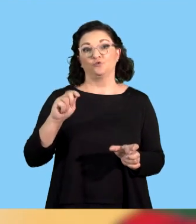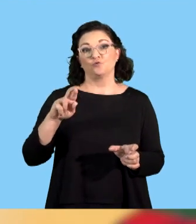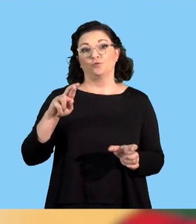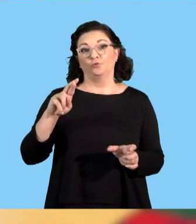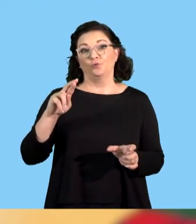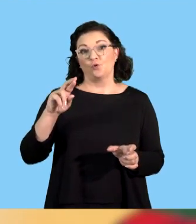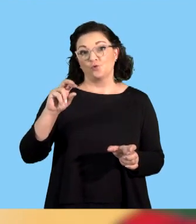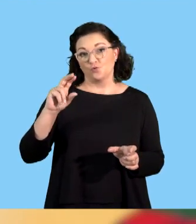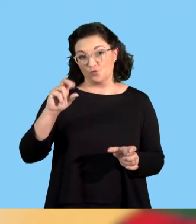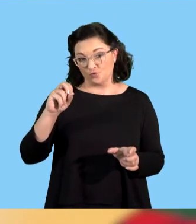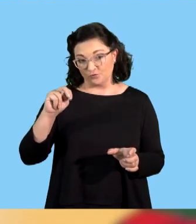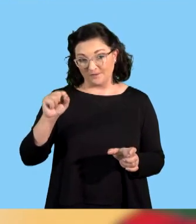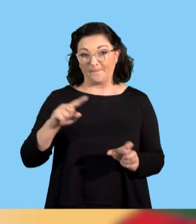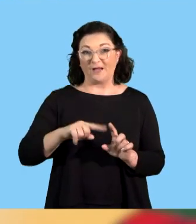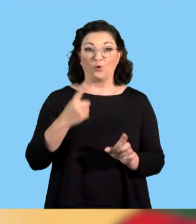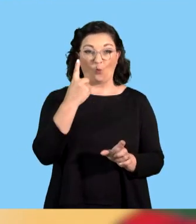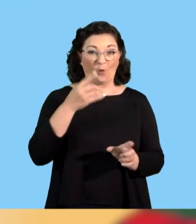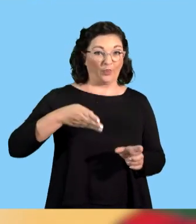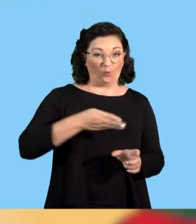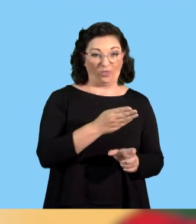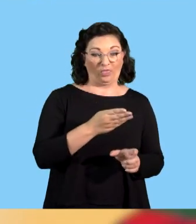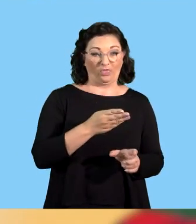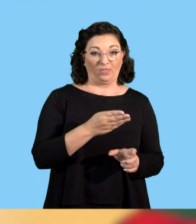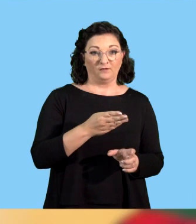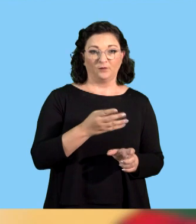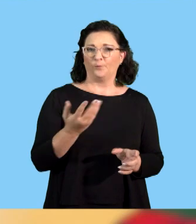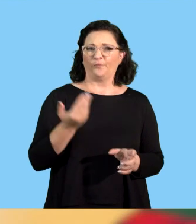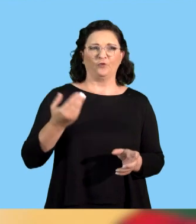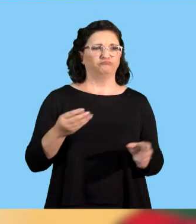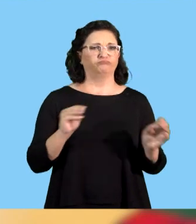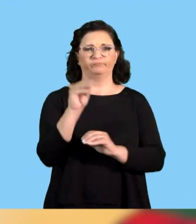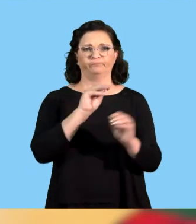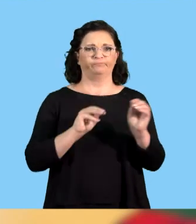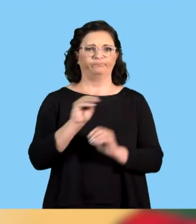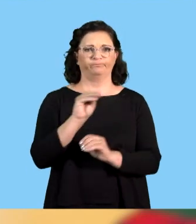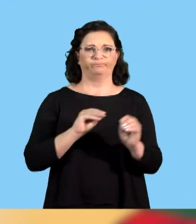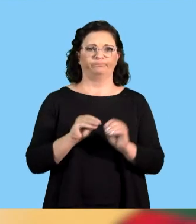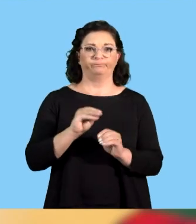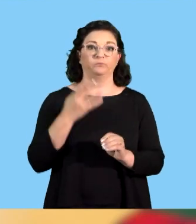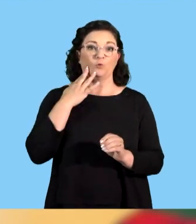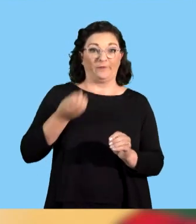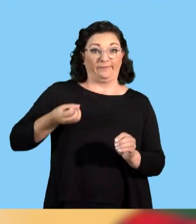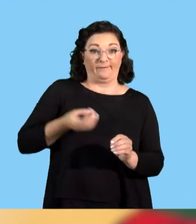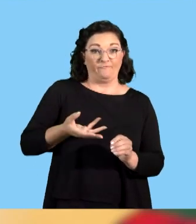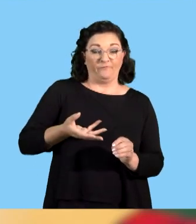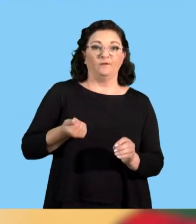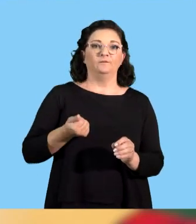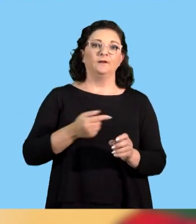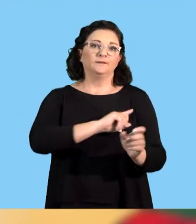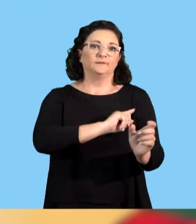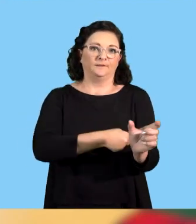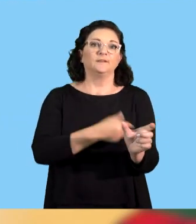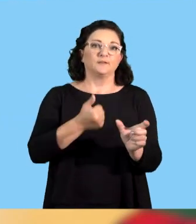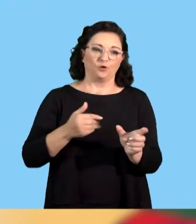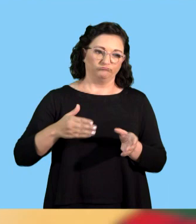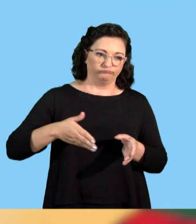potential energy, they will start moving in one direction, because before they were just moving around randomly. Once they receive the energy, they will start moving in